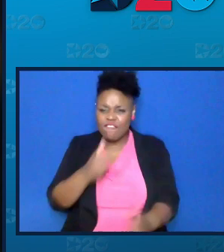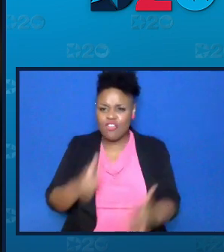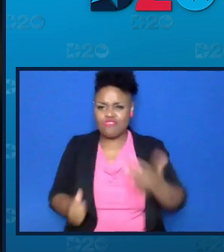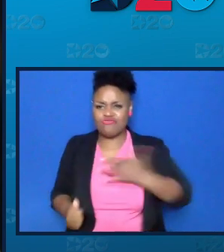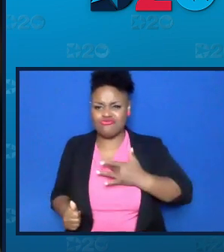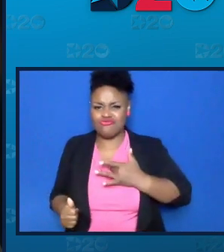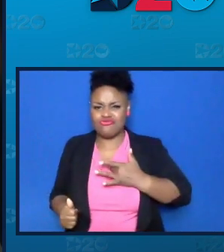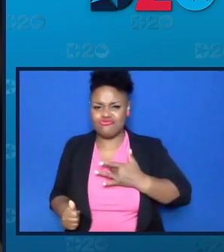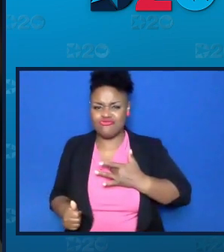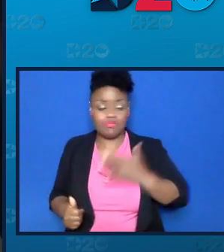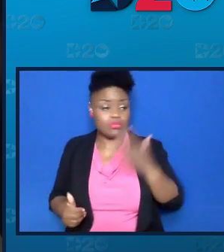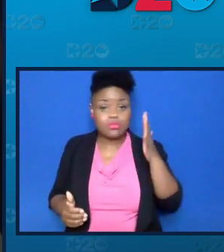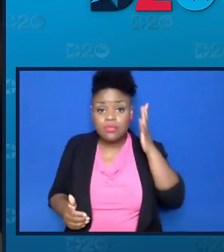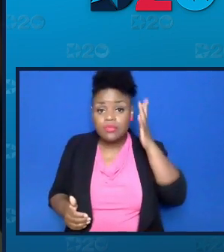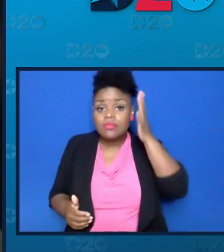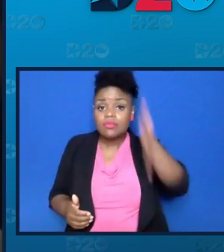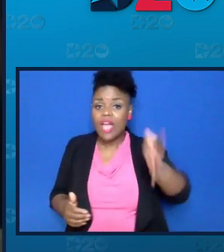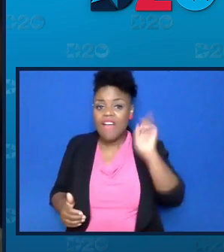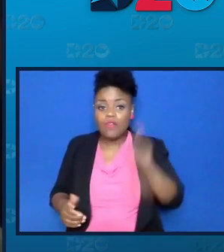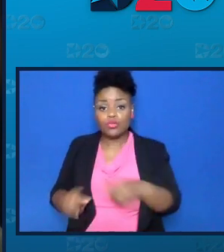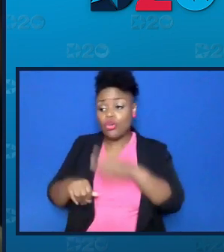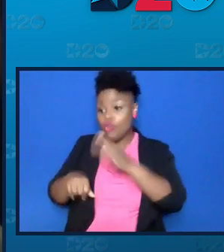summoned.